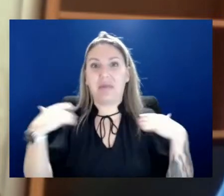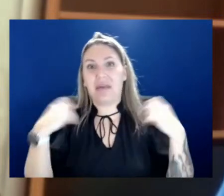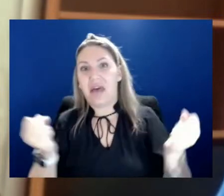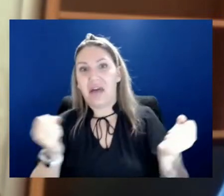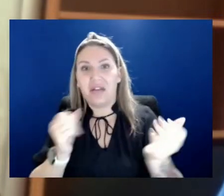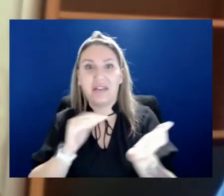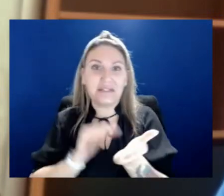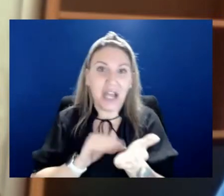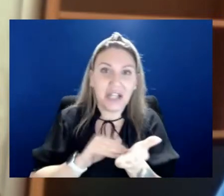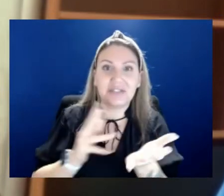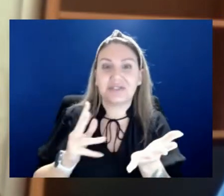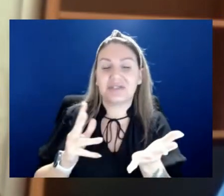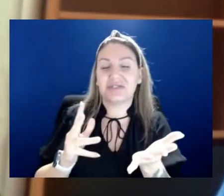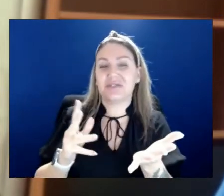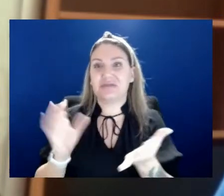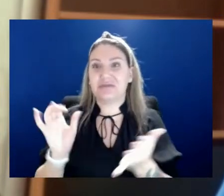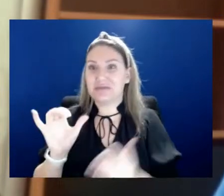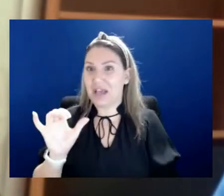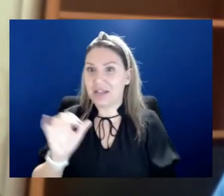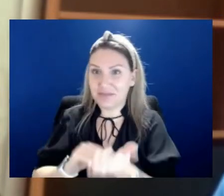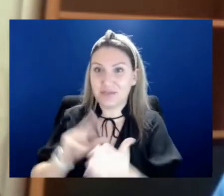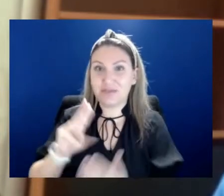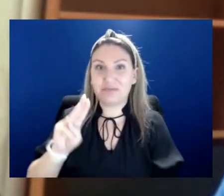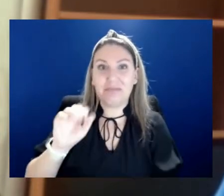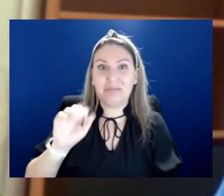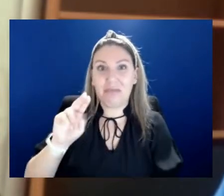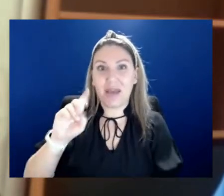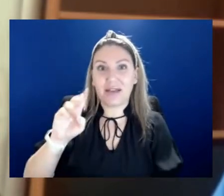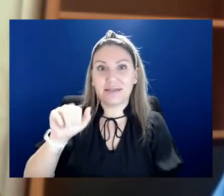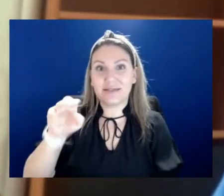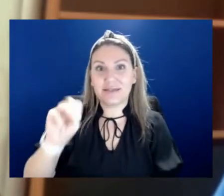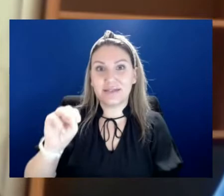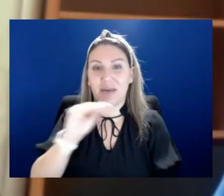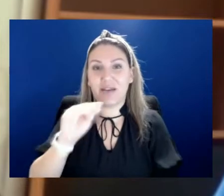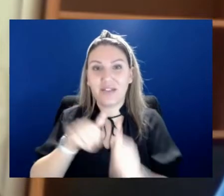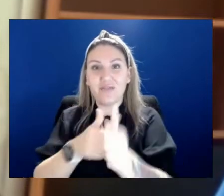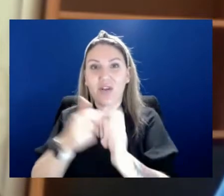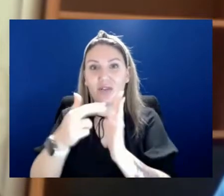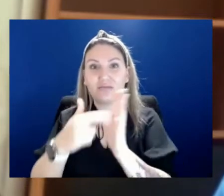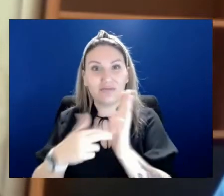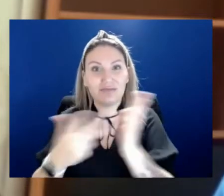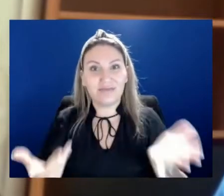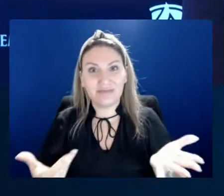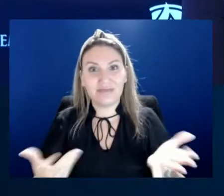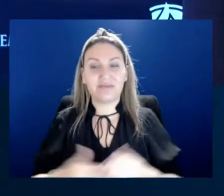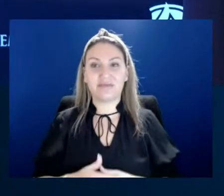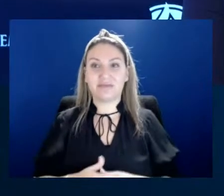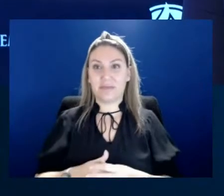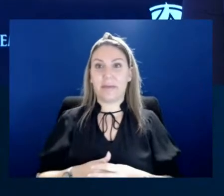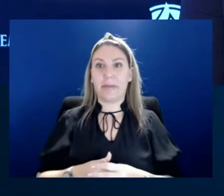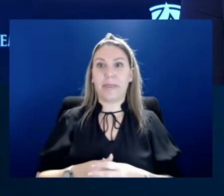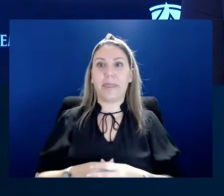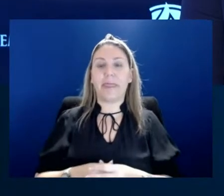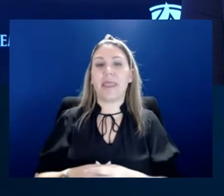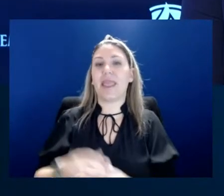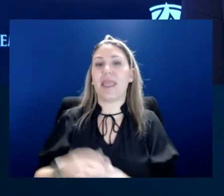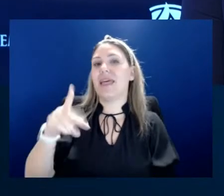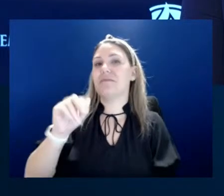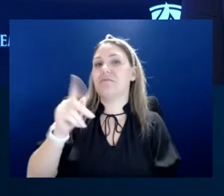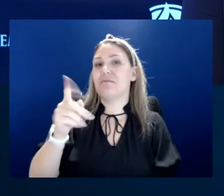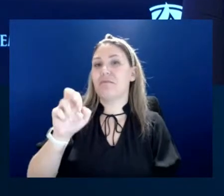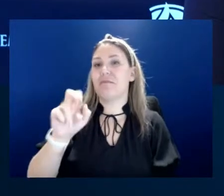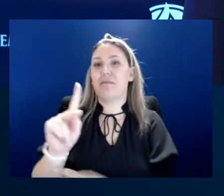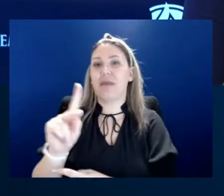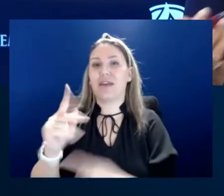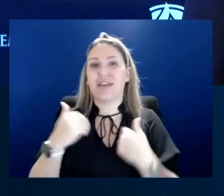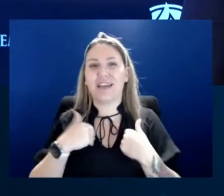Dr. Maxime, and following the guidelines. Patrick has a question for Dr. Maxine. He wants